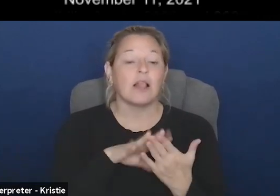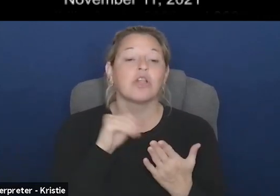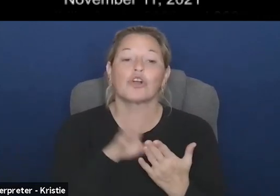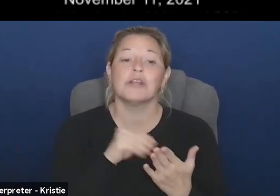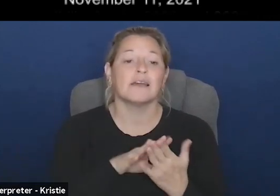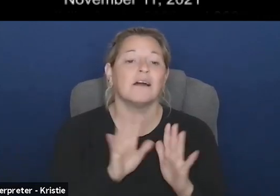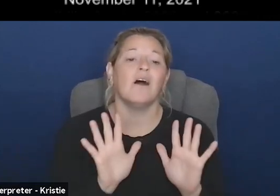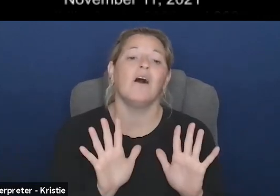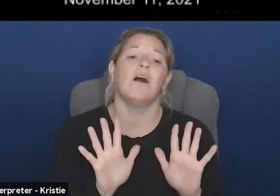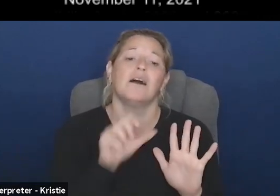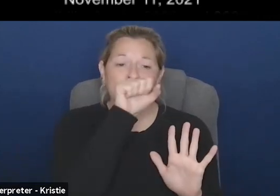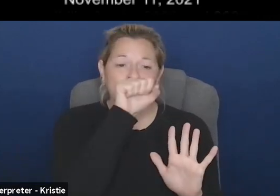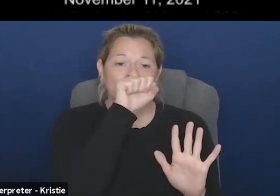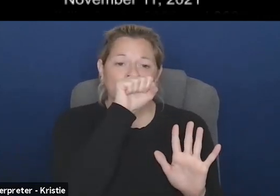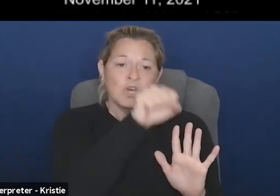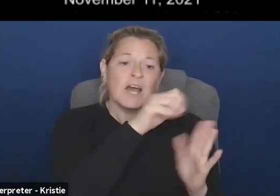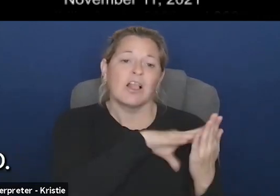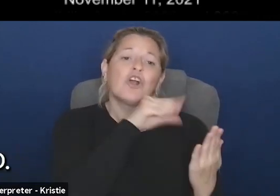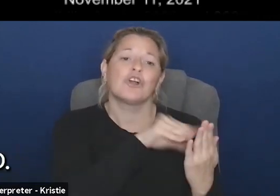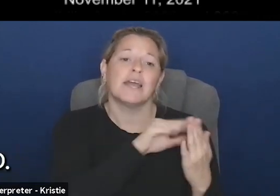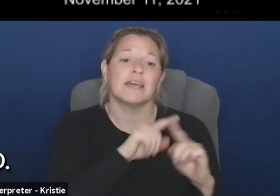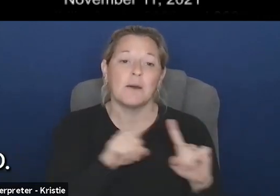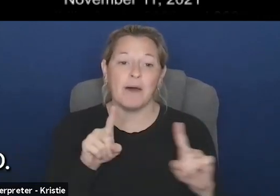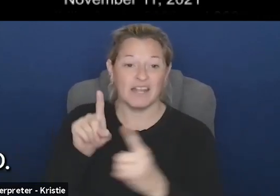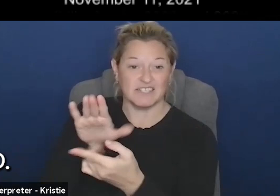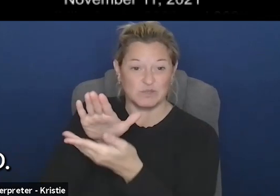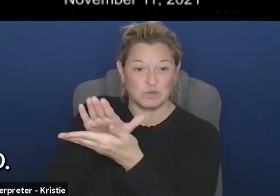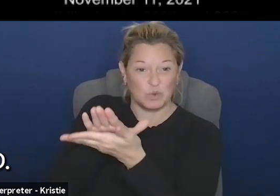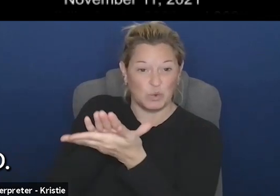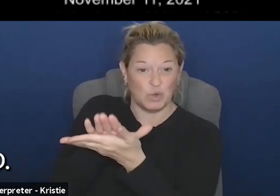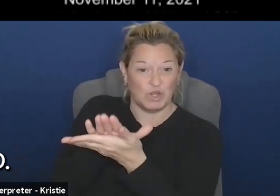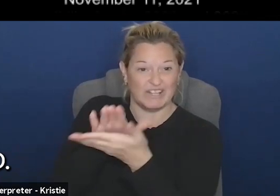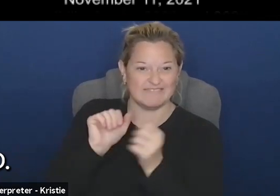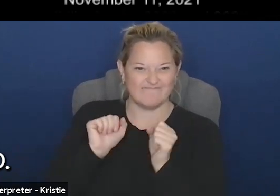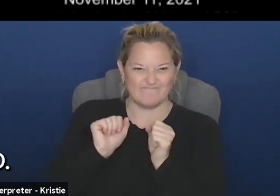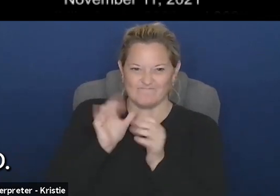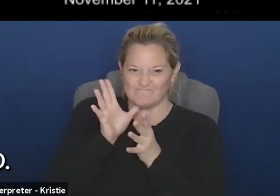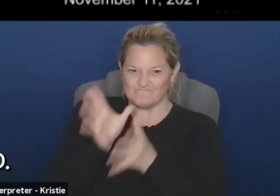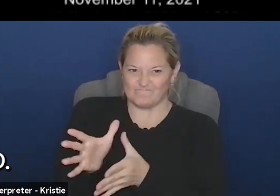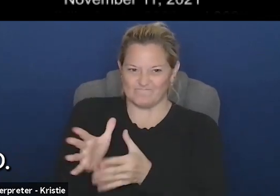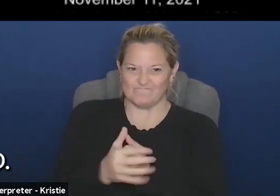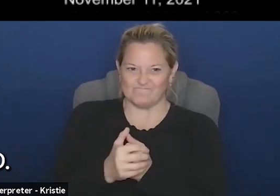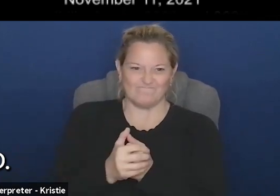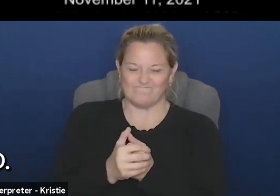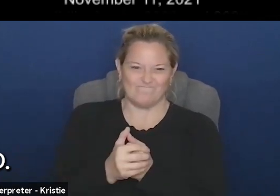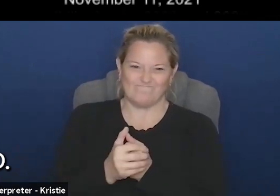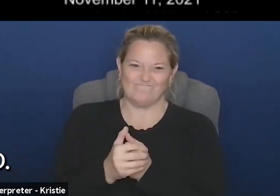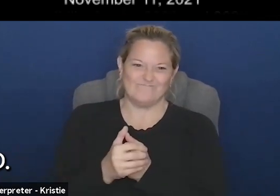I've kind of always hated school from the very beginning up through the very last moment of